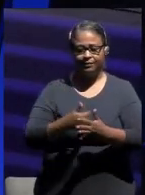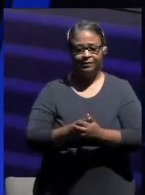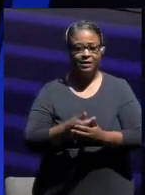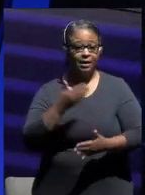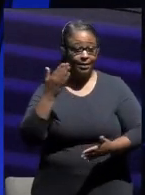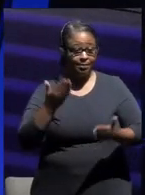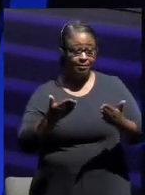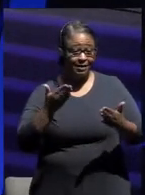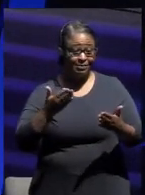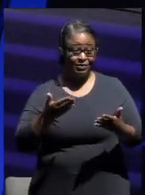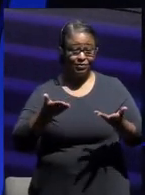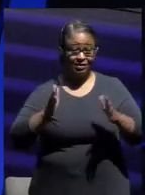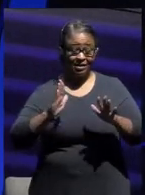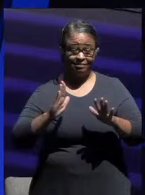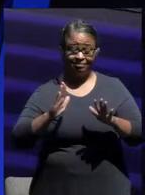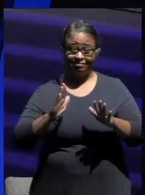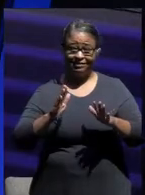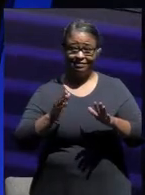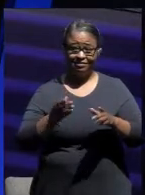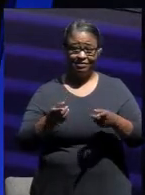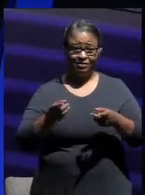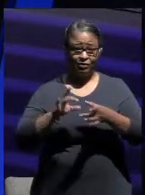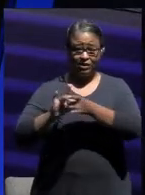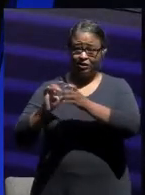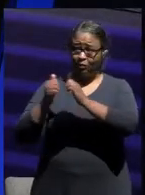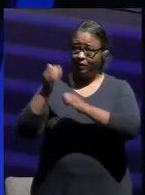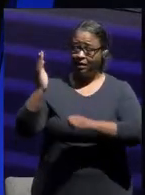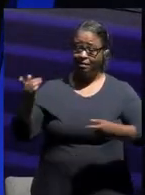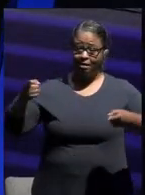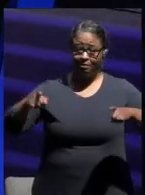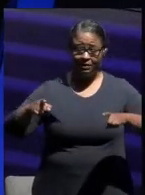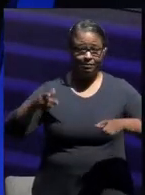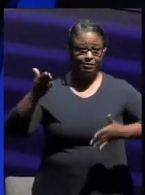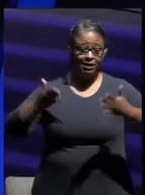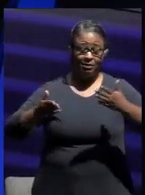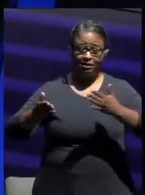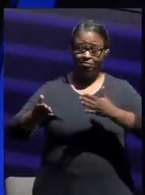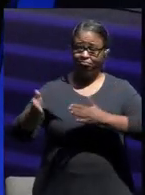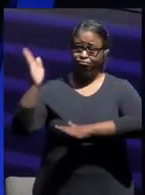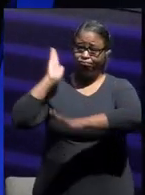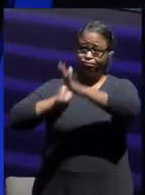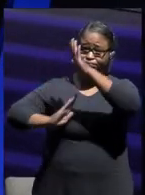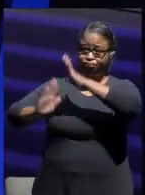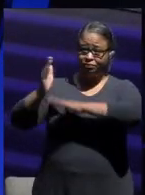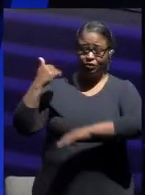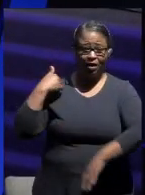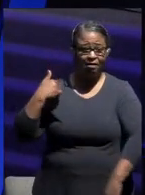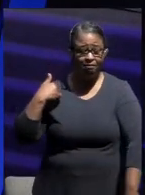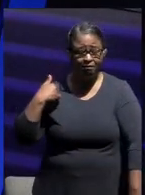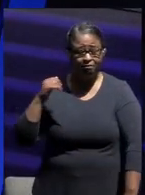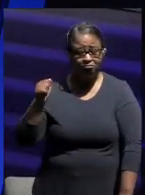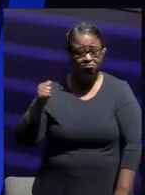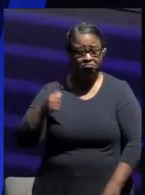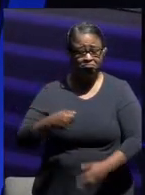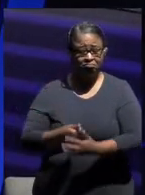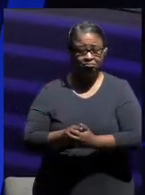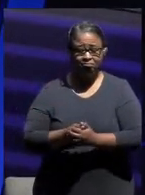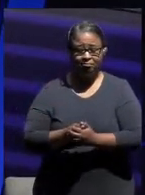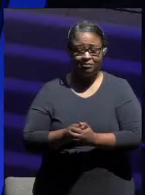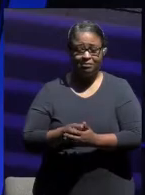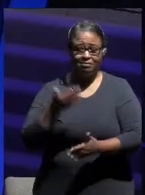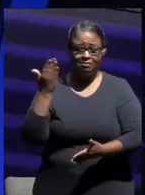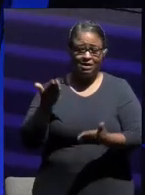Maybe you allowed that relationship at one time. Maybe you had that relationship at one time. And maybe